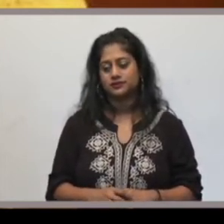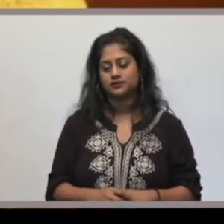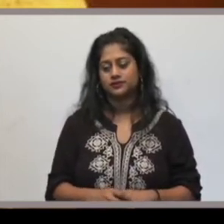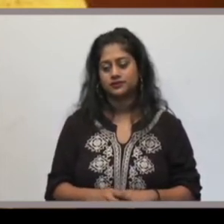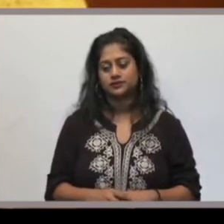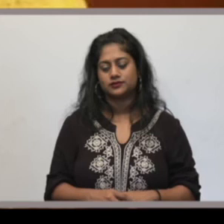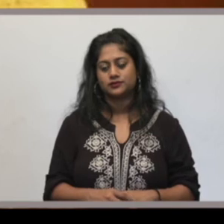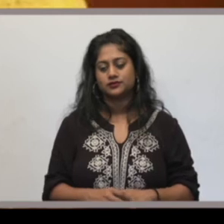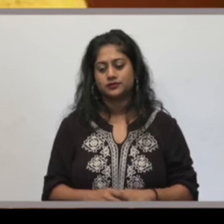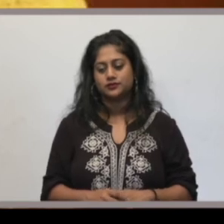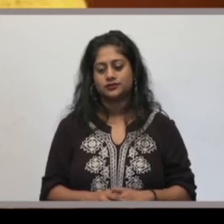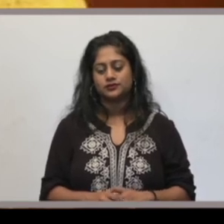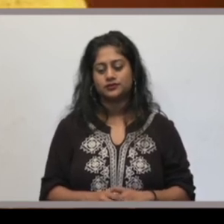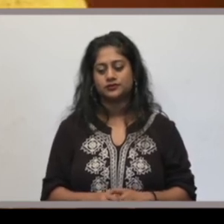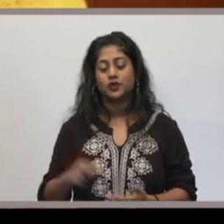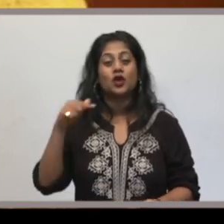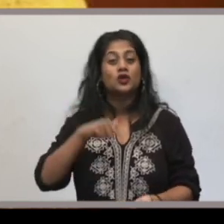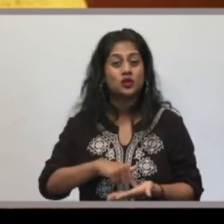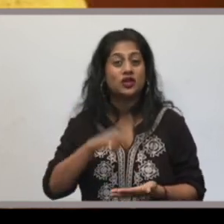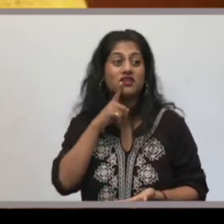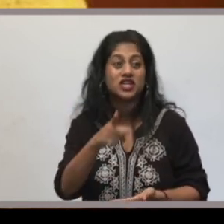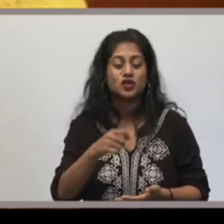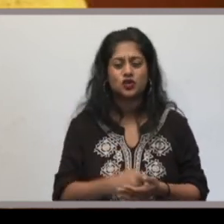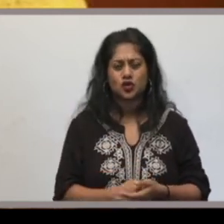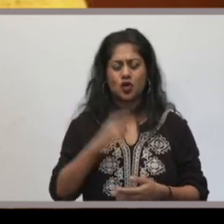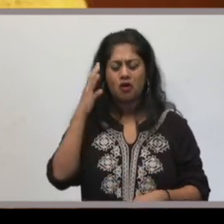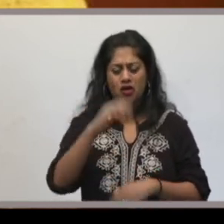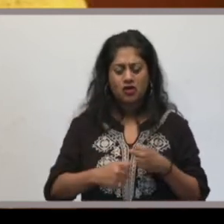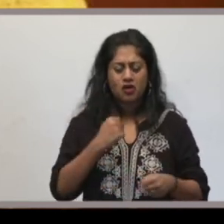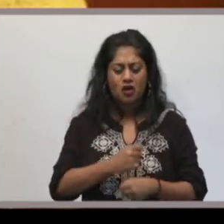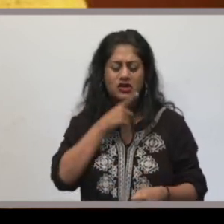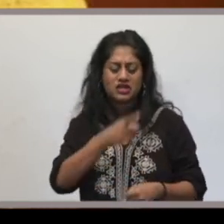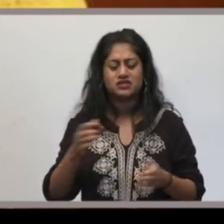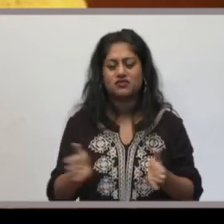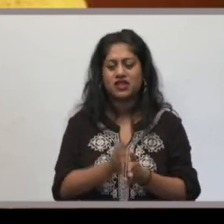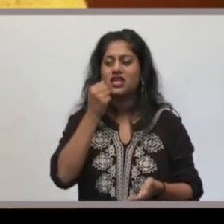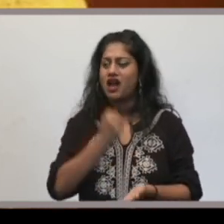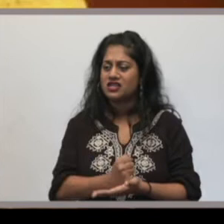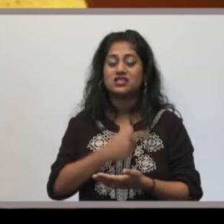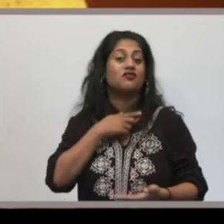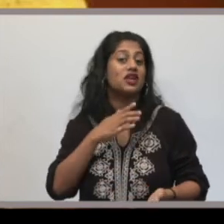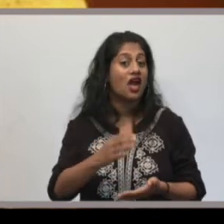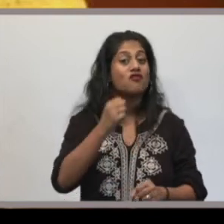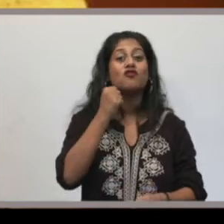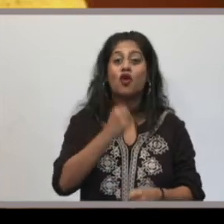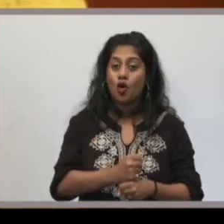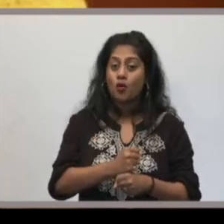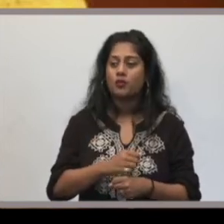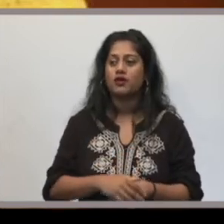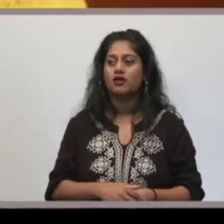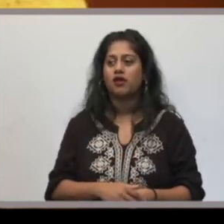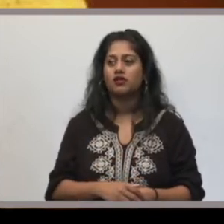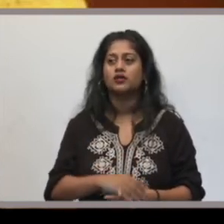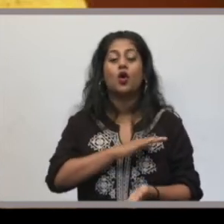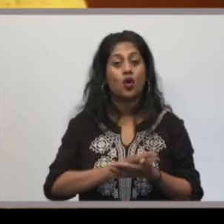nothing. There is no hope. But today I want you to know there is hope for you. You know, listen